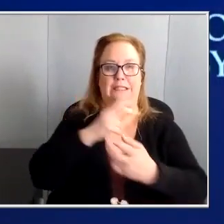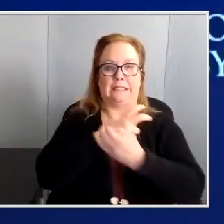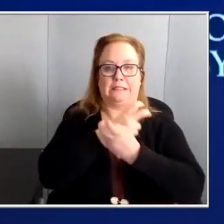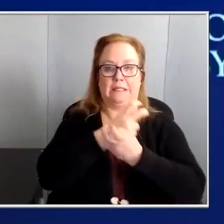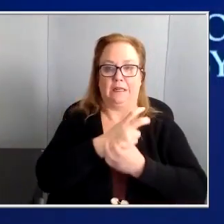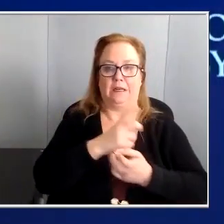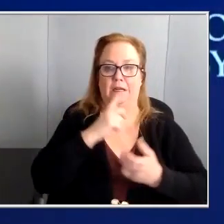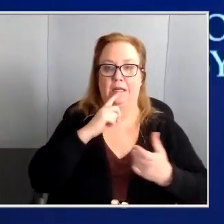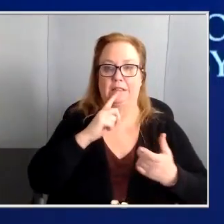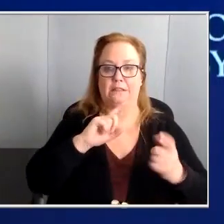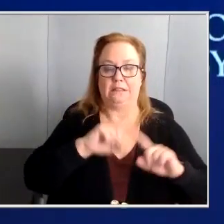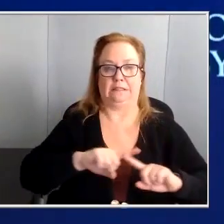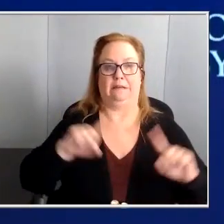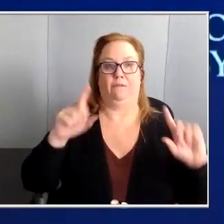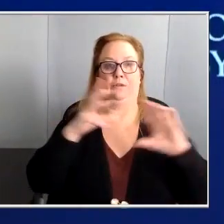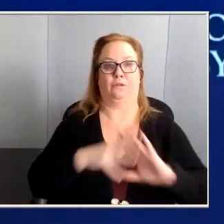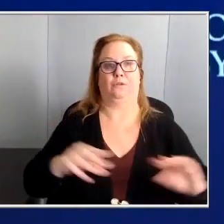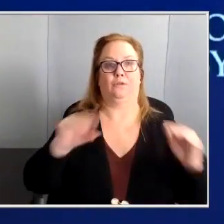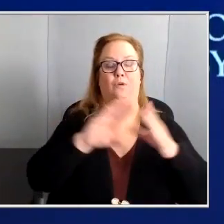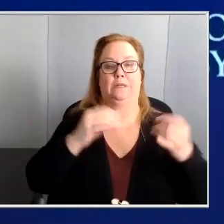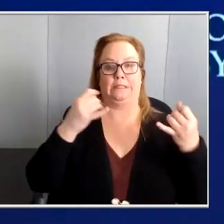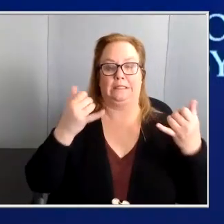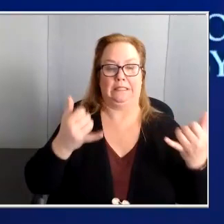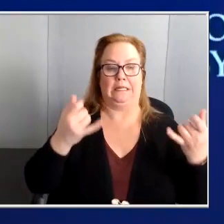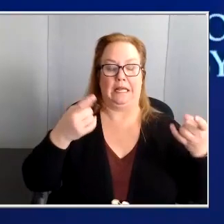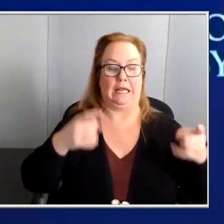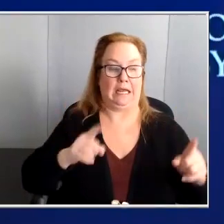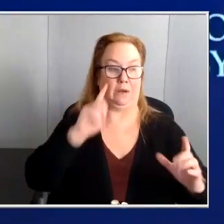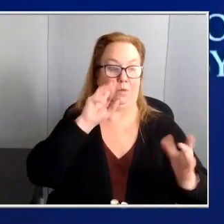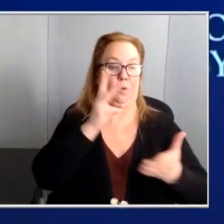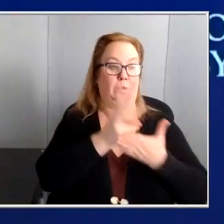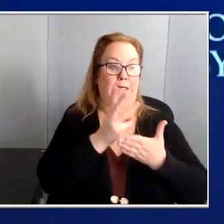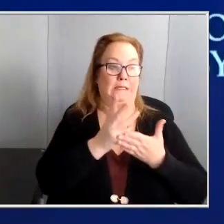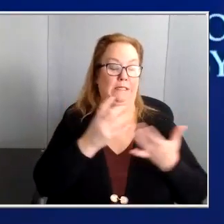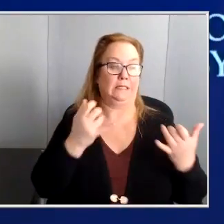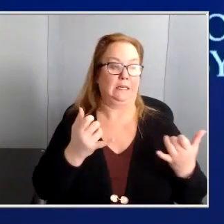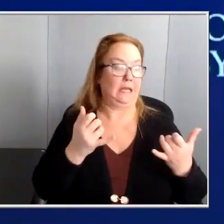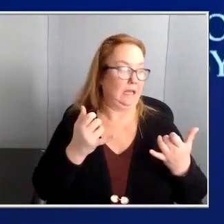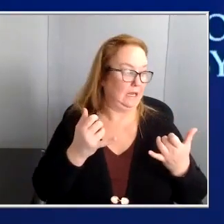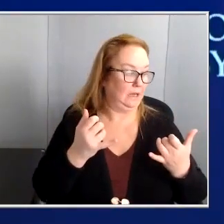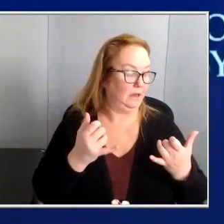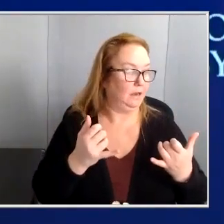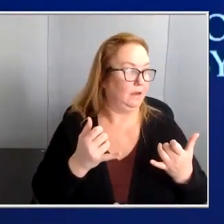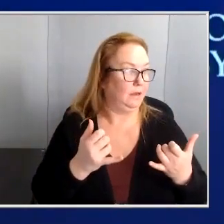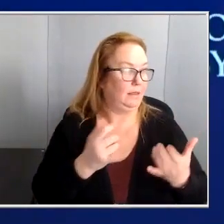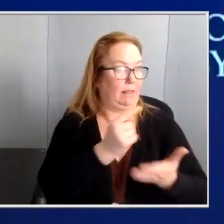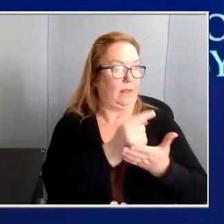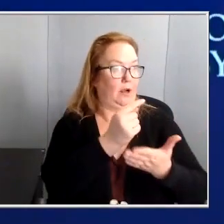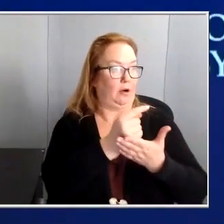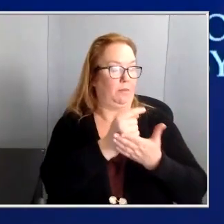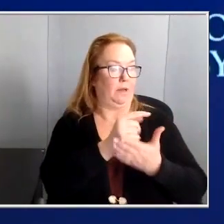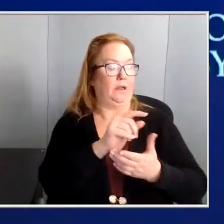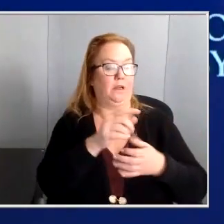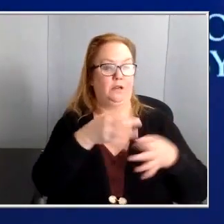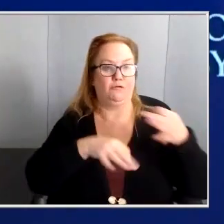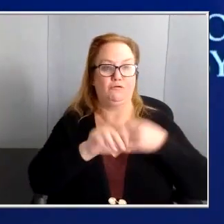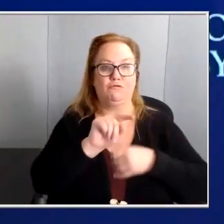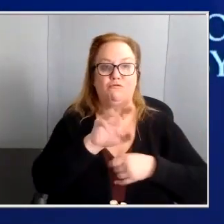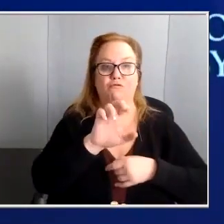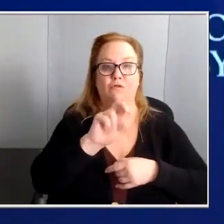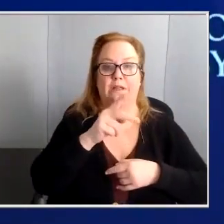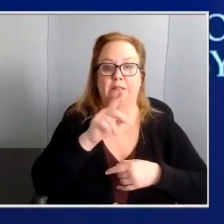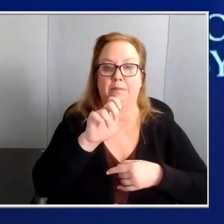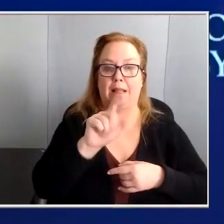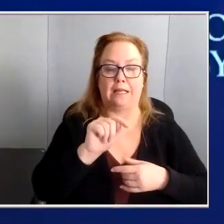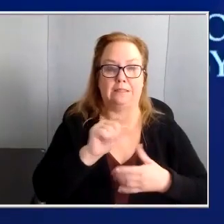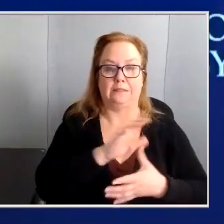a different story today, and we've seen it, we've borne witness to it on this program multiple times, whether it was CAR T therapy, transplants, and